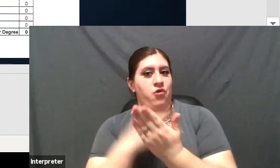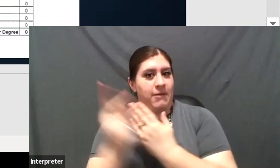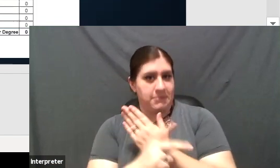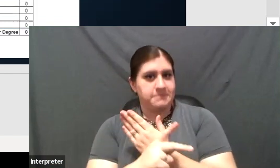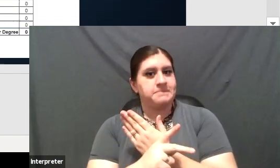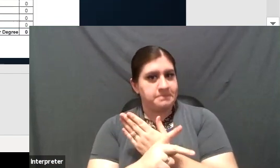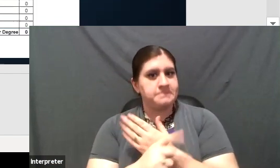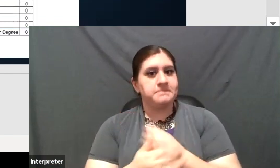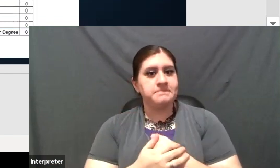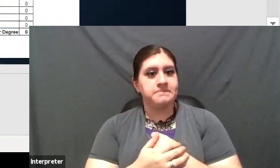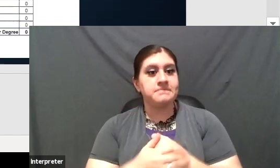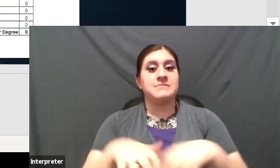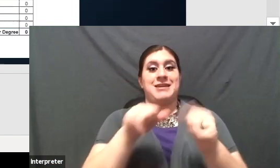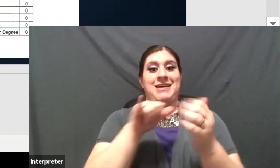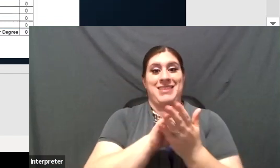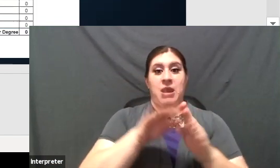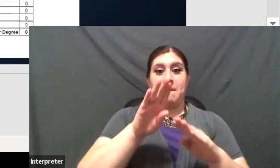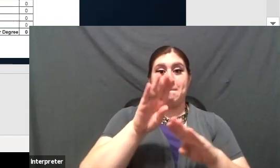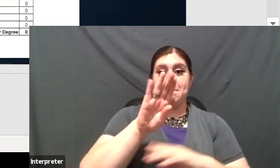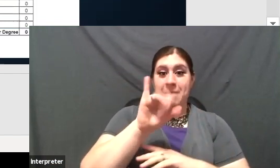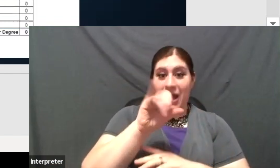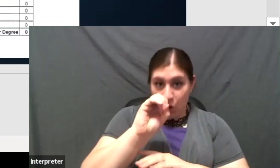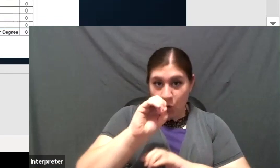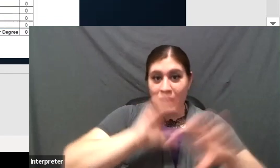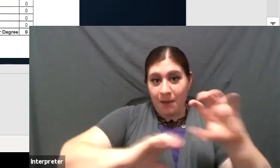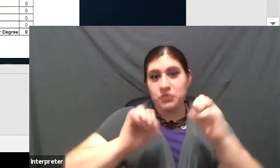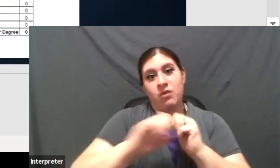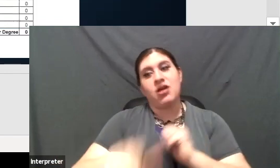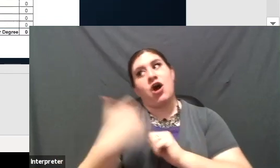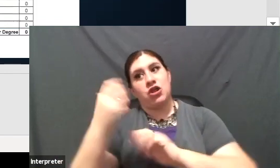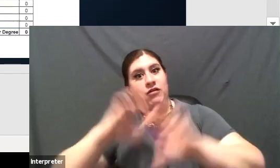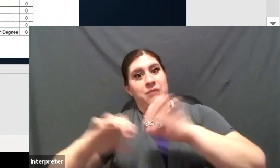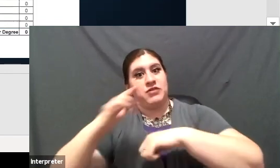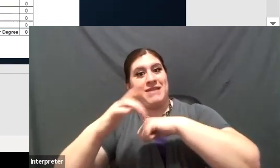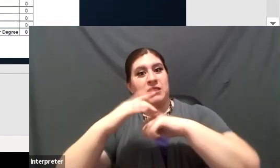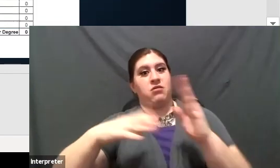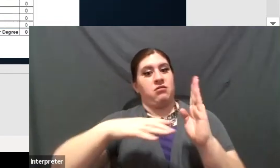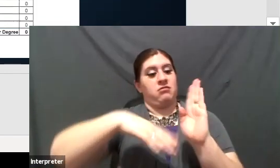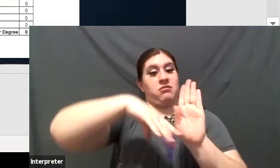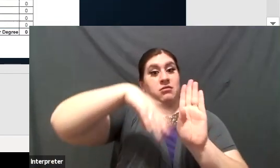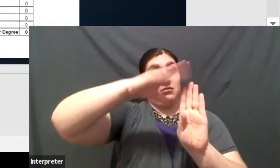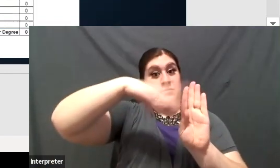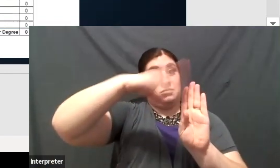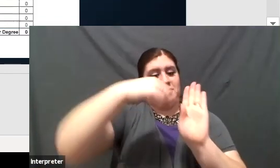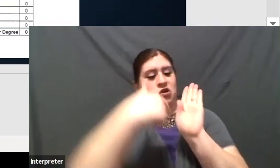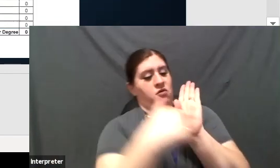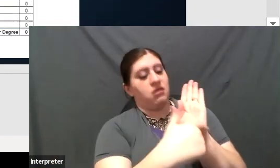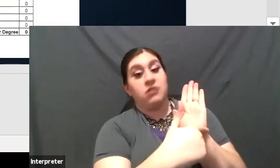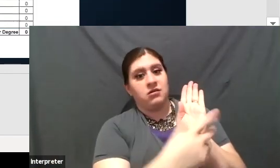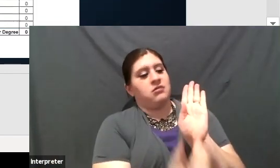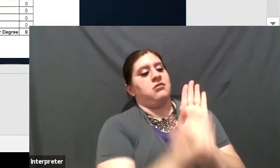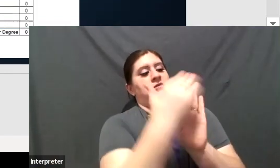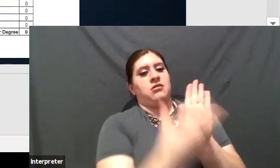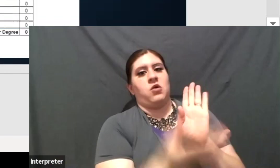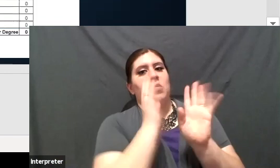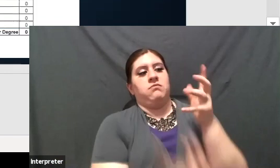And by taking biochemistry along with all the other chemistries that are up here that you have as your supporting classes, it gets you a